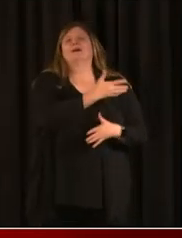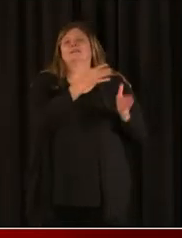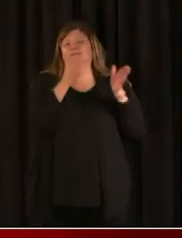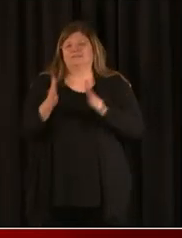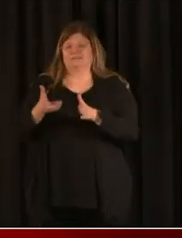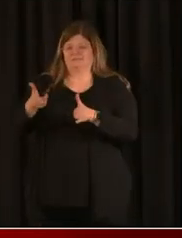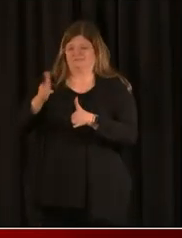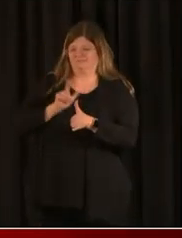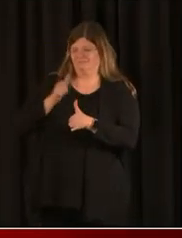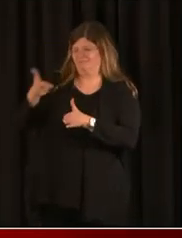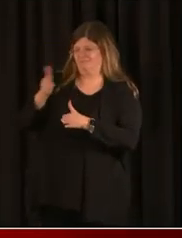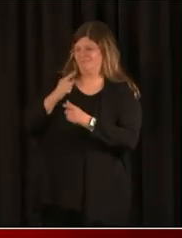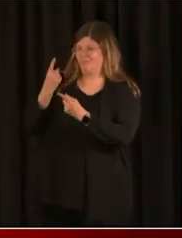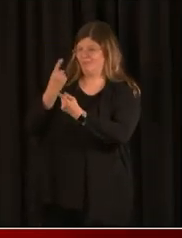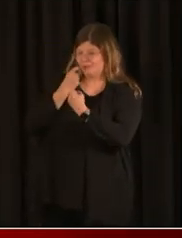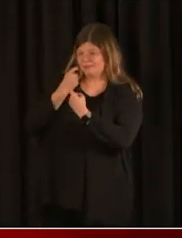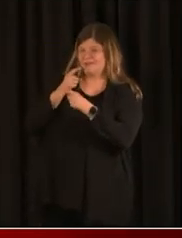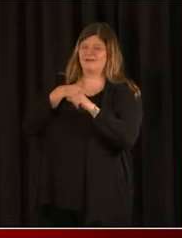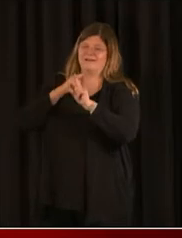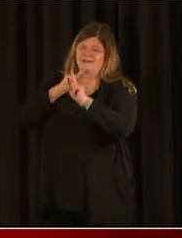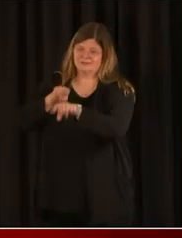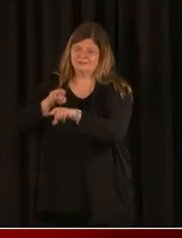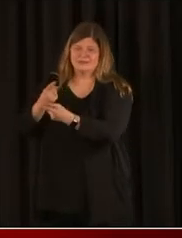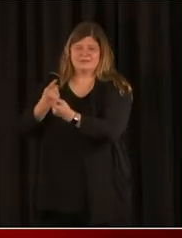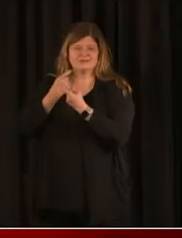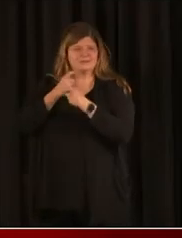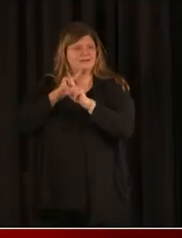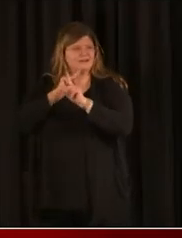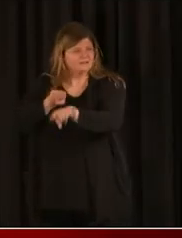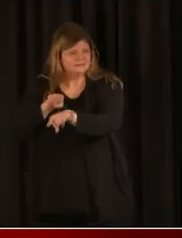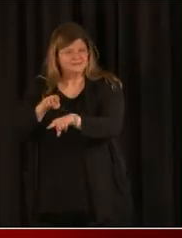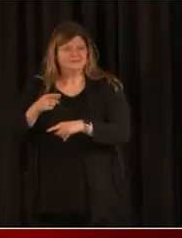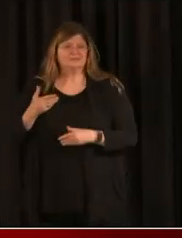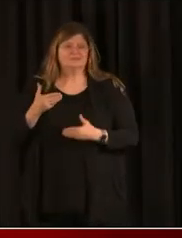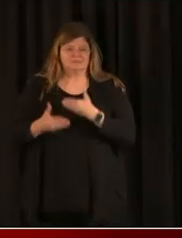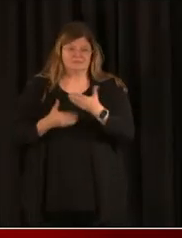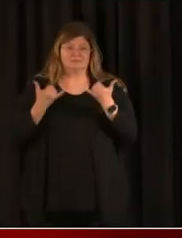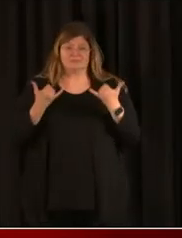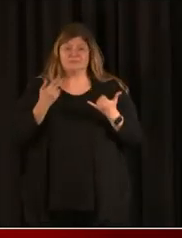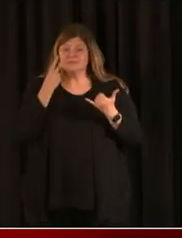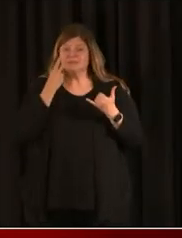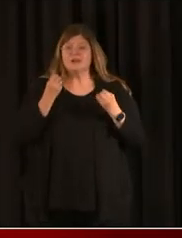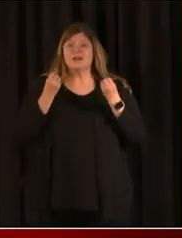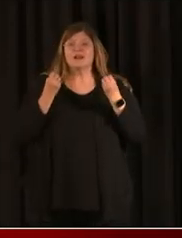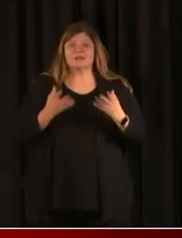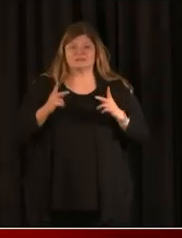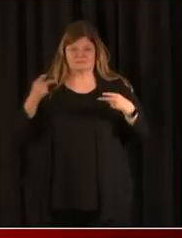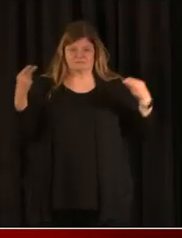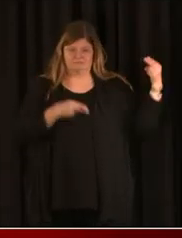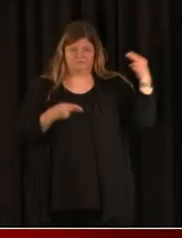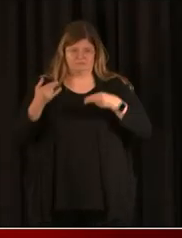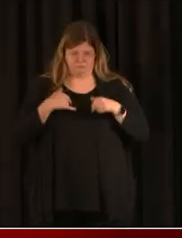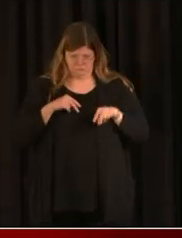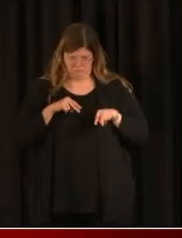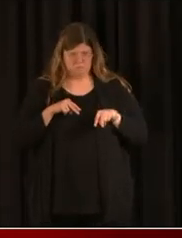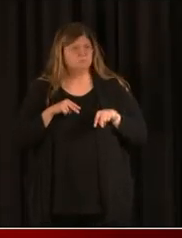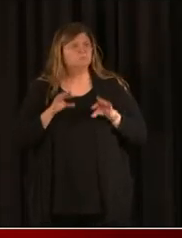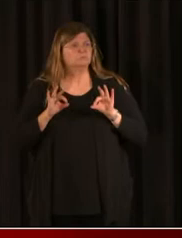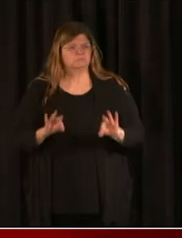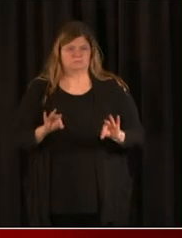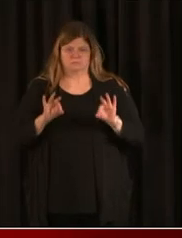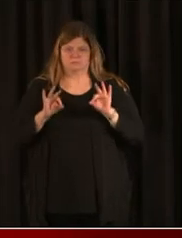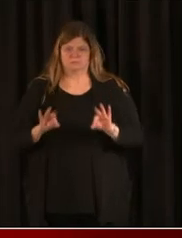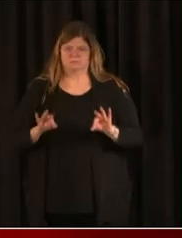So just to say it one more time, because I see a bunch of people still jumping into the line right now, we just want to remind everyone again, if you have